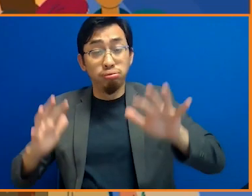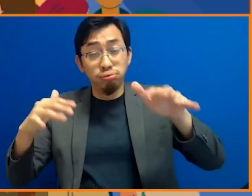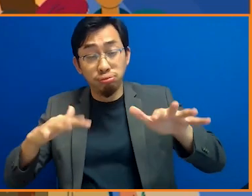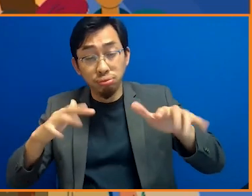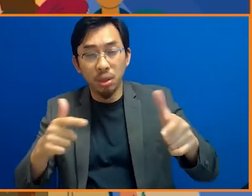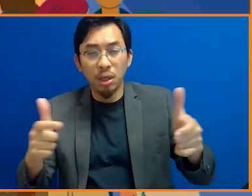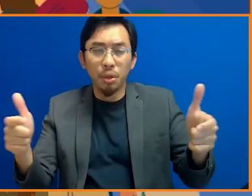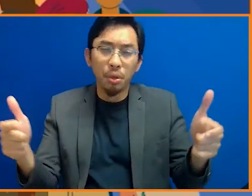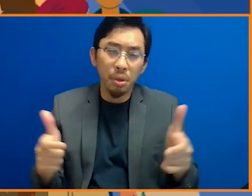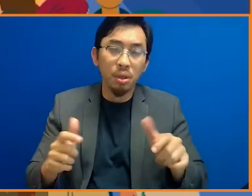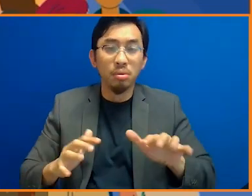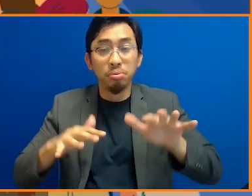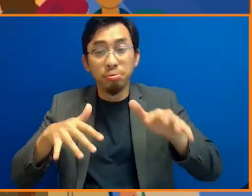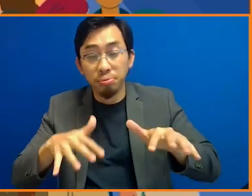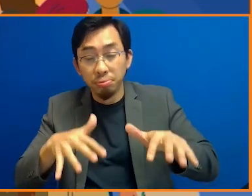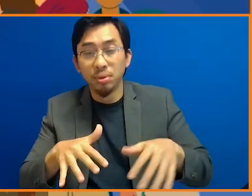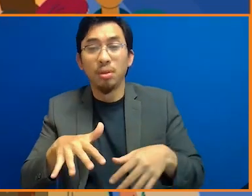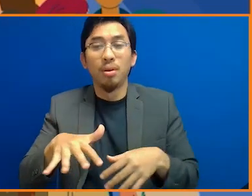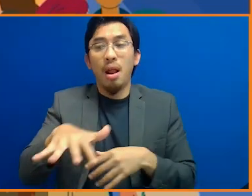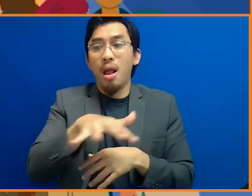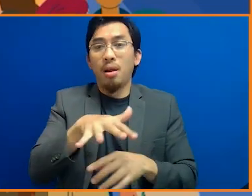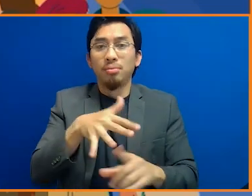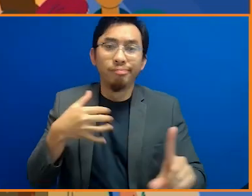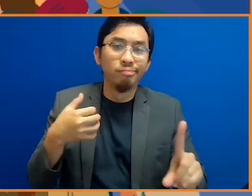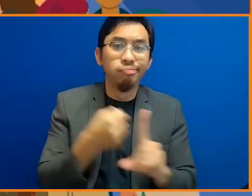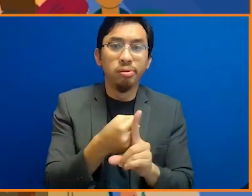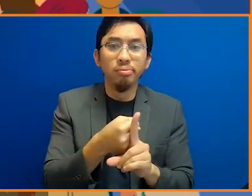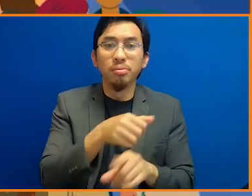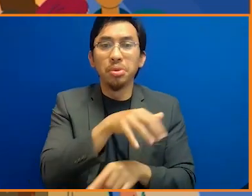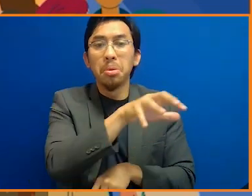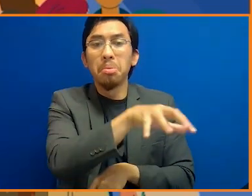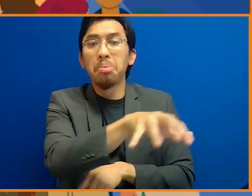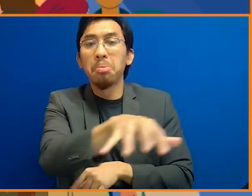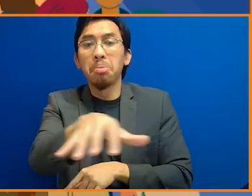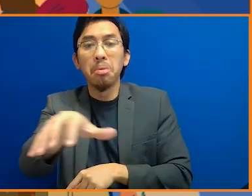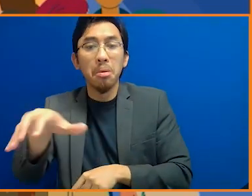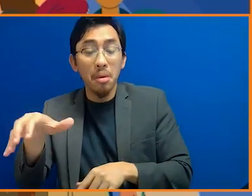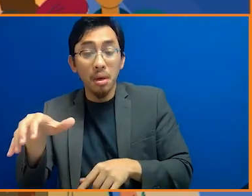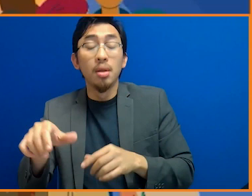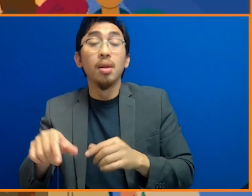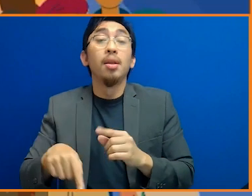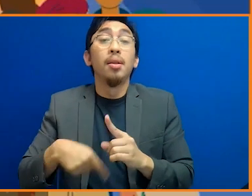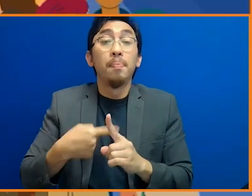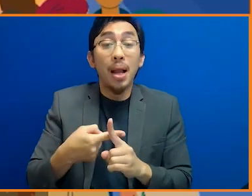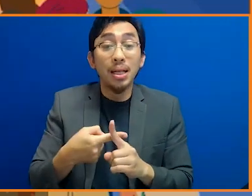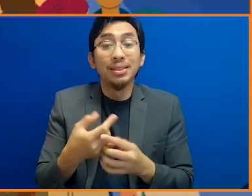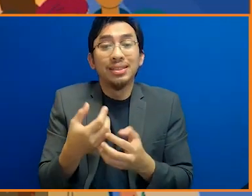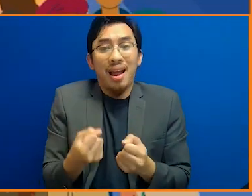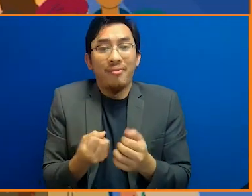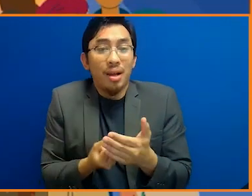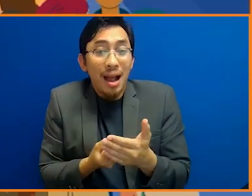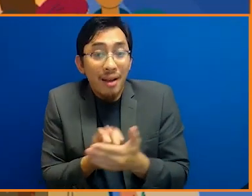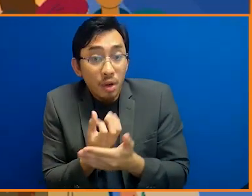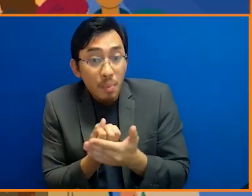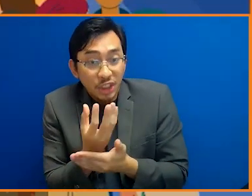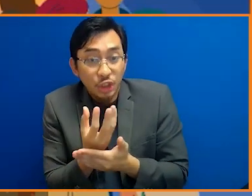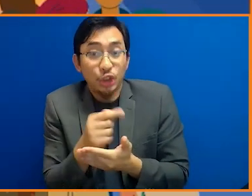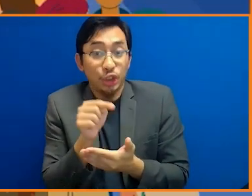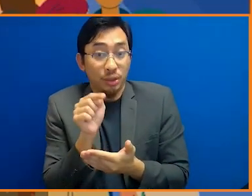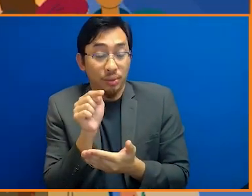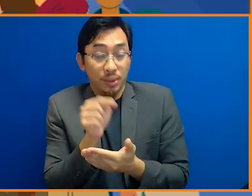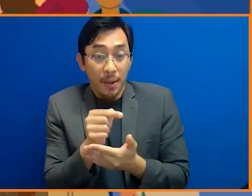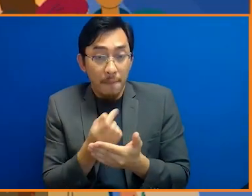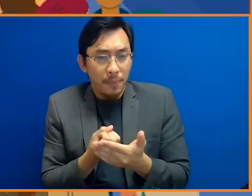how large tsunami or where or when tsunami hit the area. So we can also